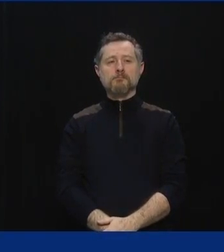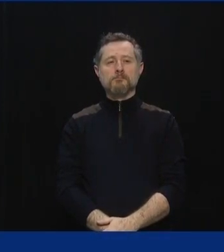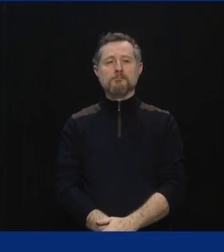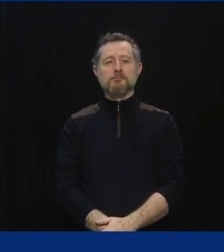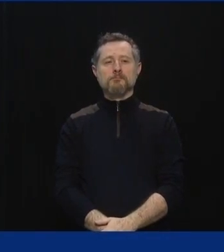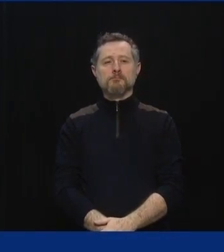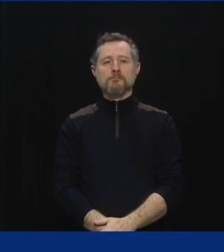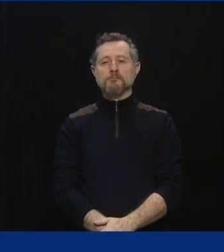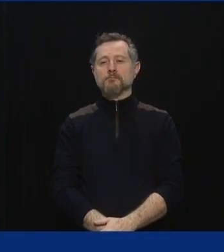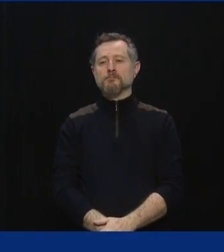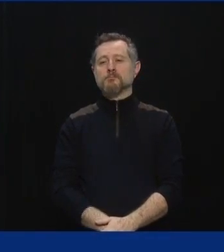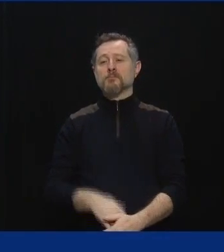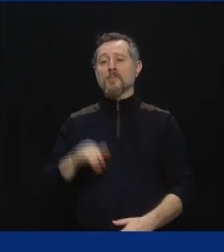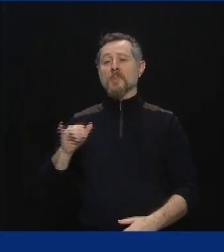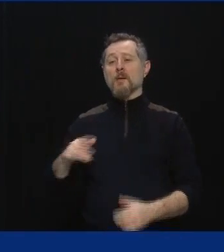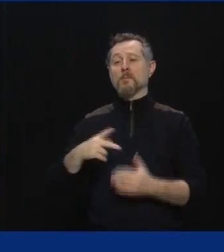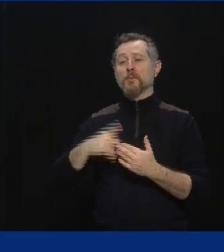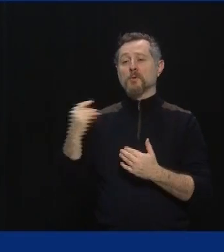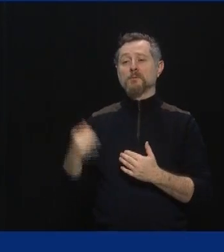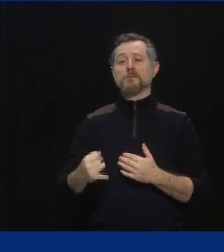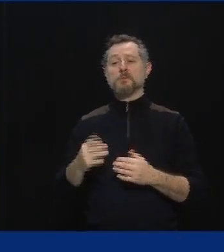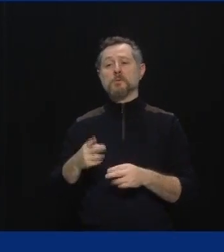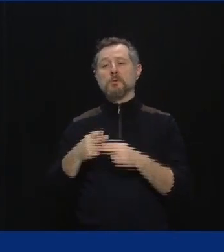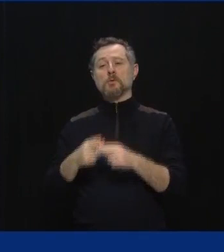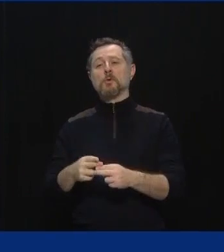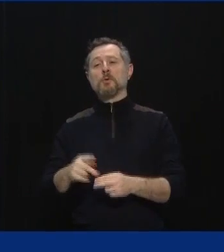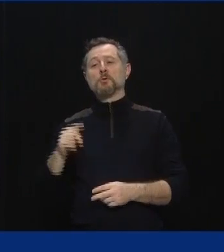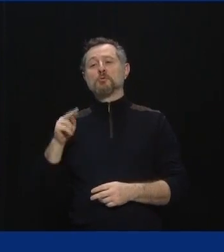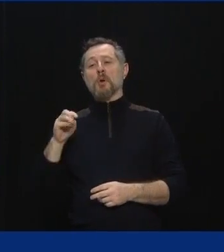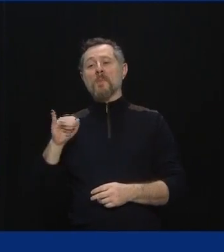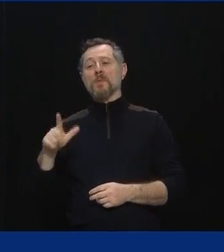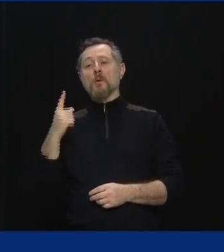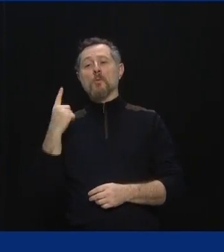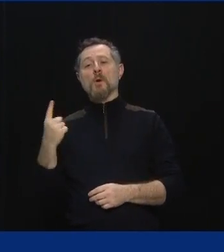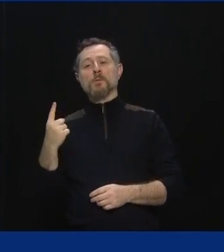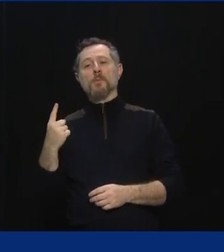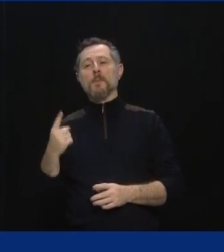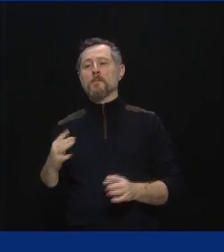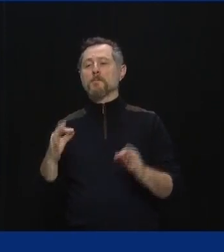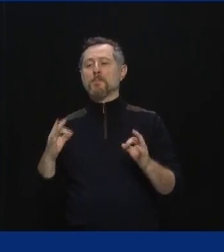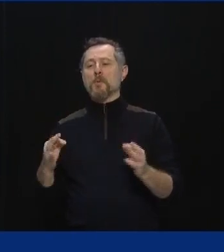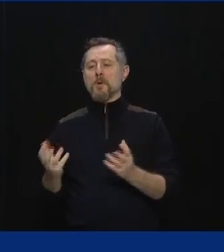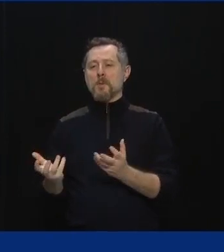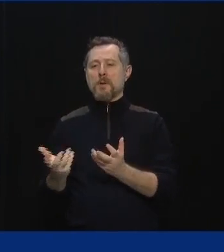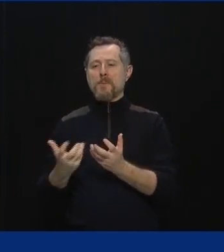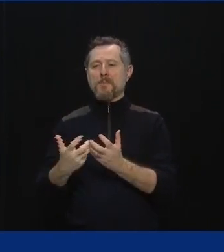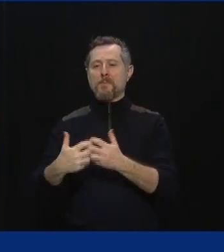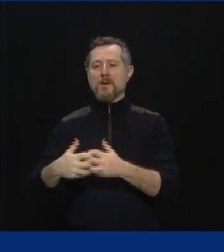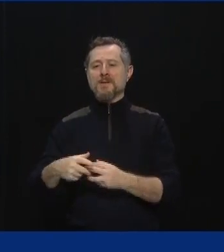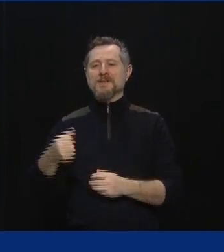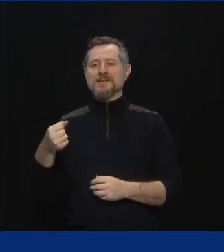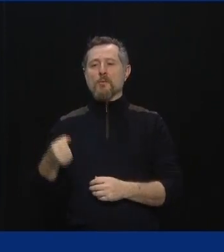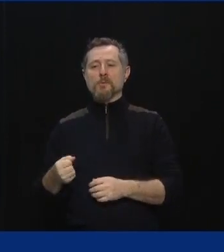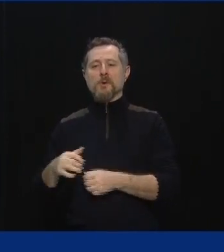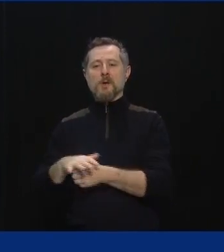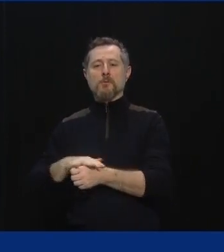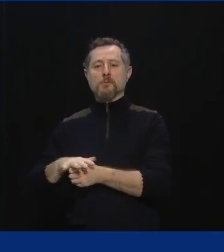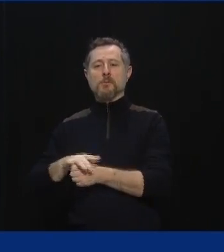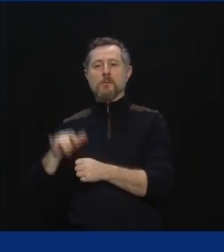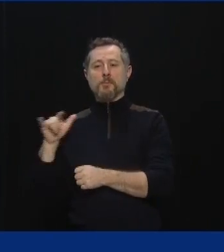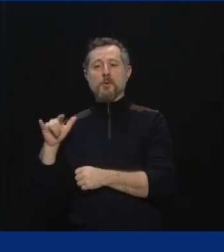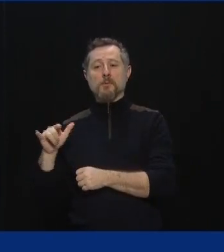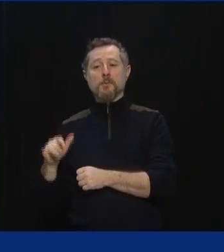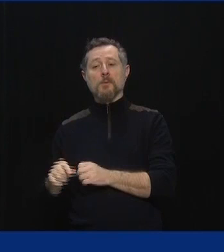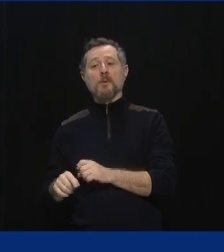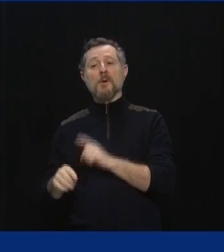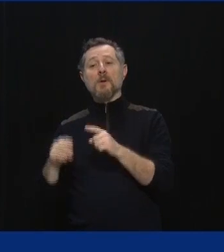Now, the Terminal 1 project will be a fitting complement on the south side of the airport to the new Terminal 6 project